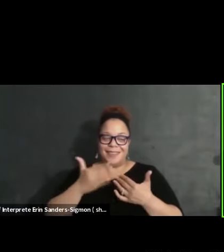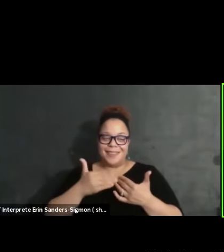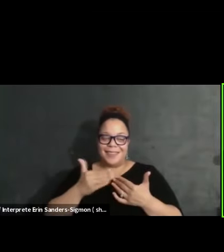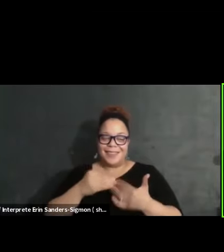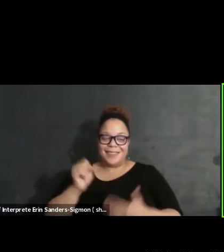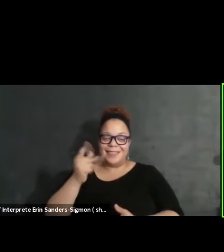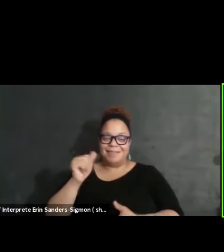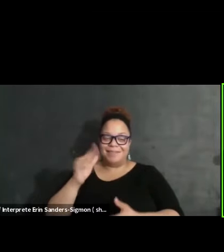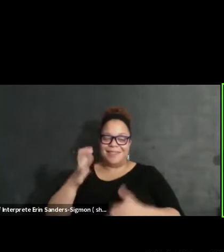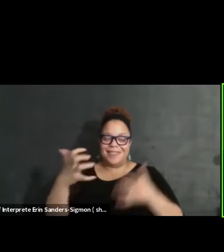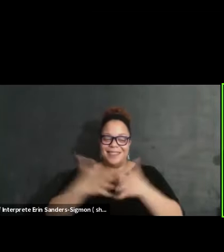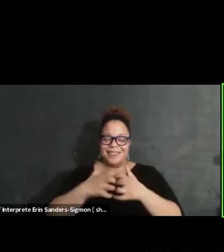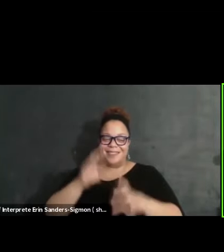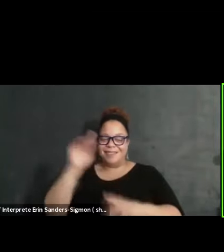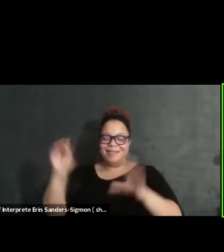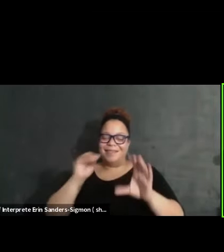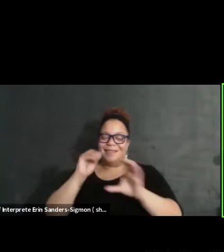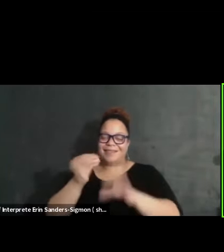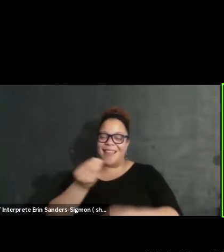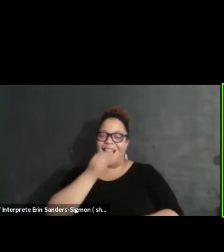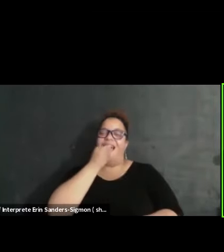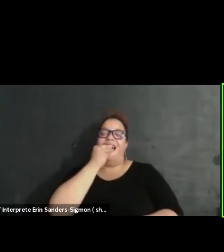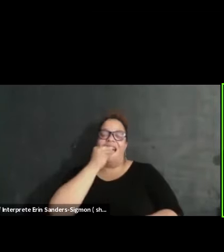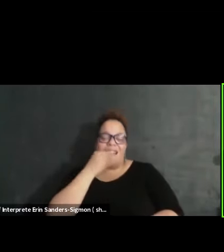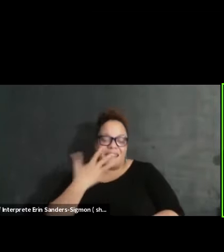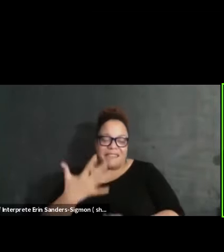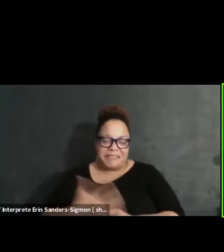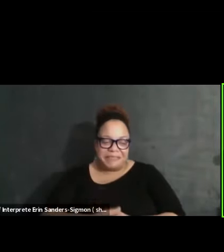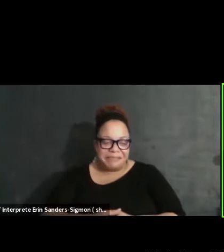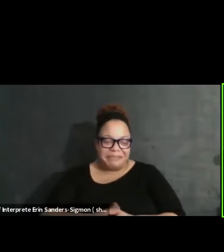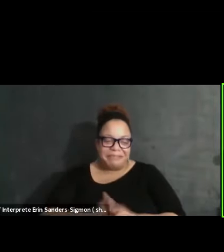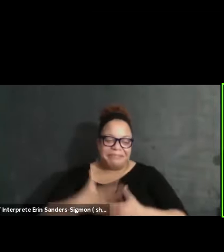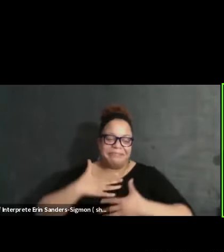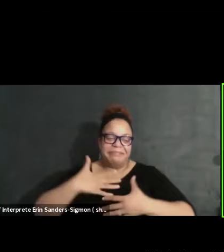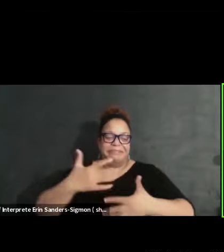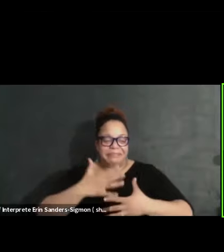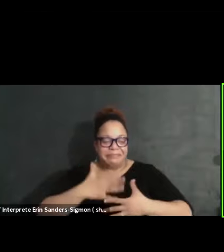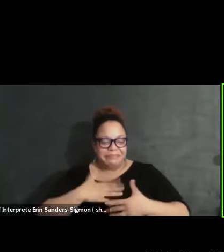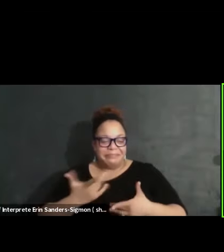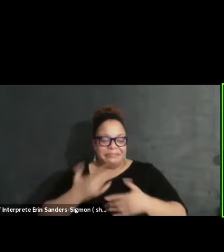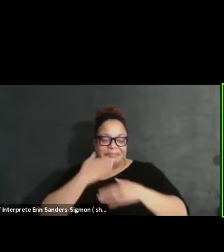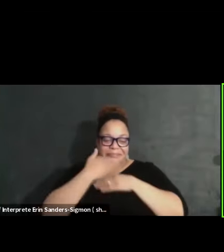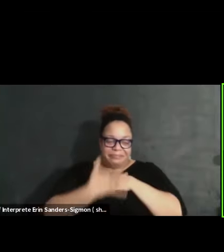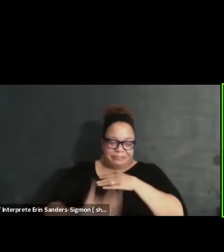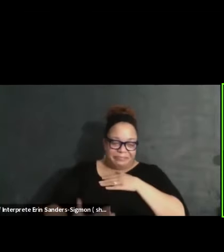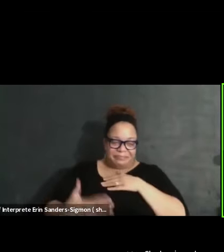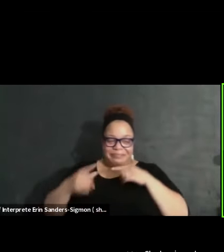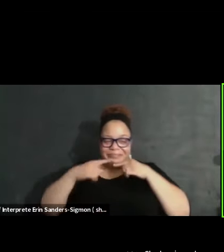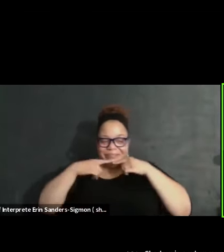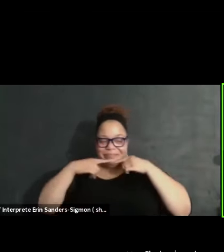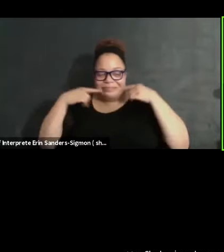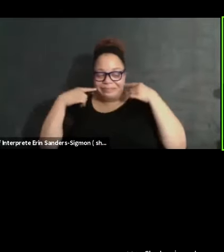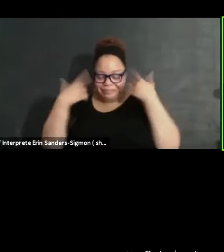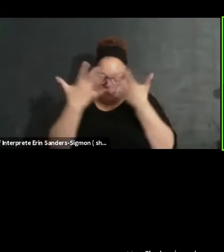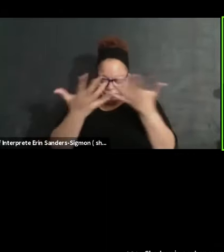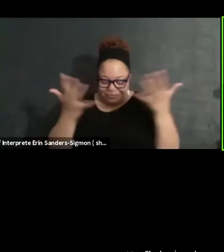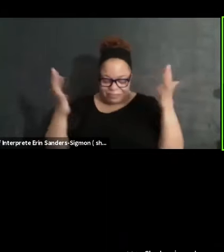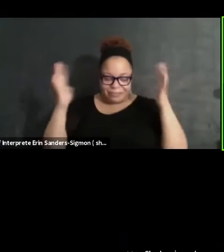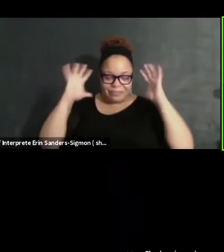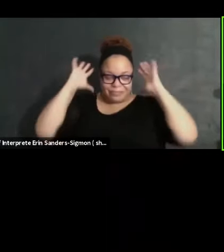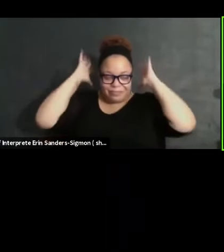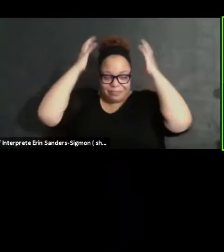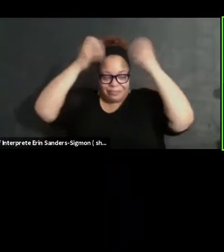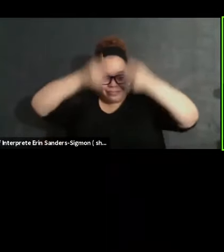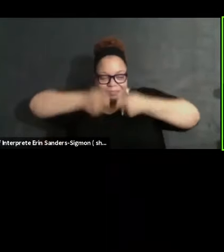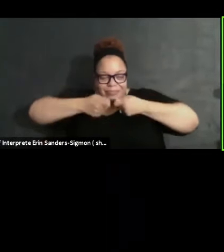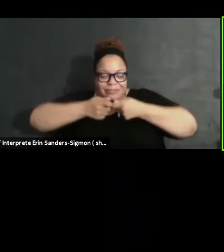and breathing, blood and smile wrapped in skin. The shadow who no one values. The one she